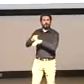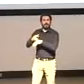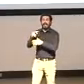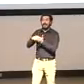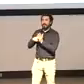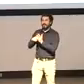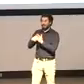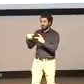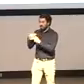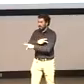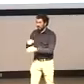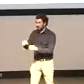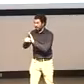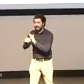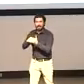future.